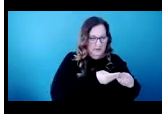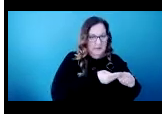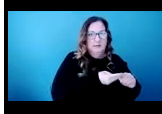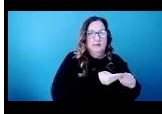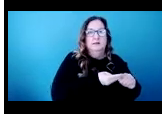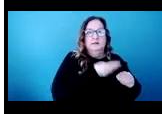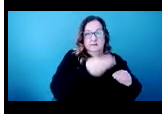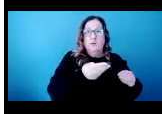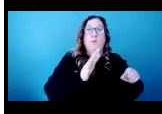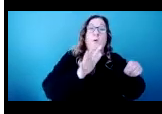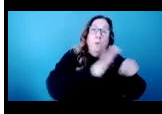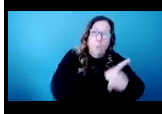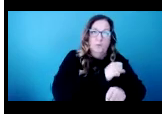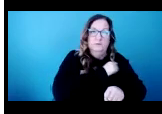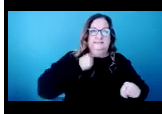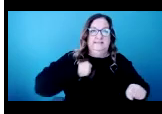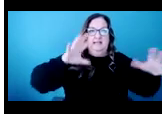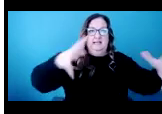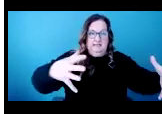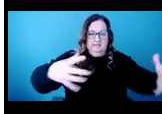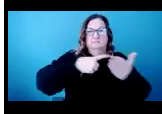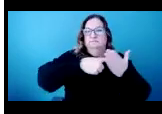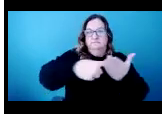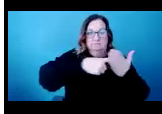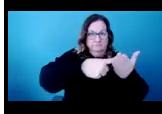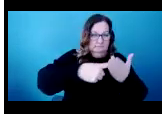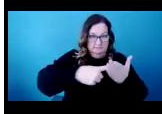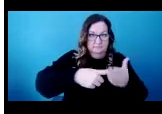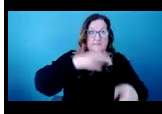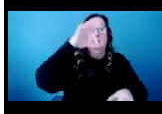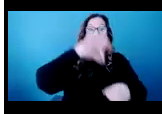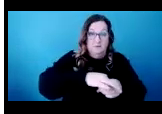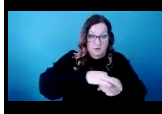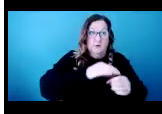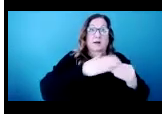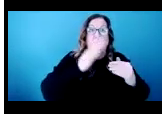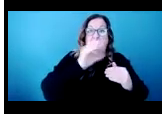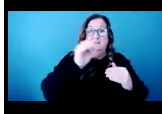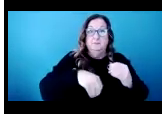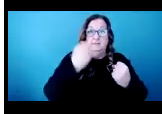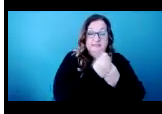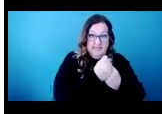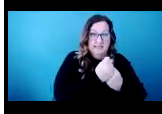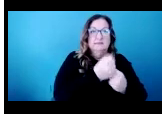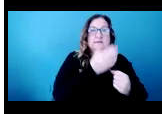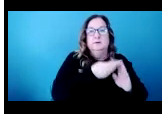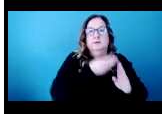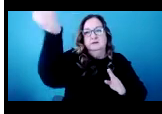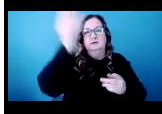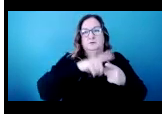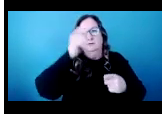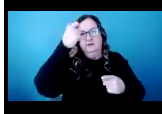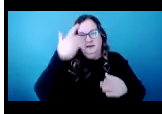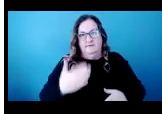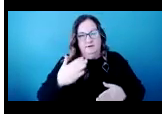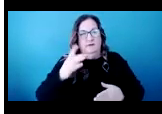debate. And then if more than 50% of them vote yes, then it gets sent to the governor to sign into law. If he